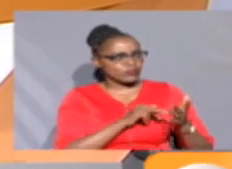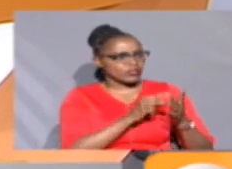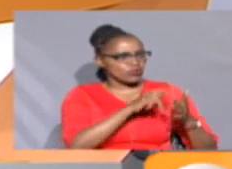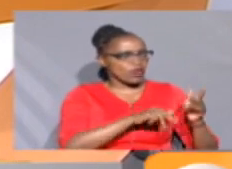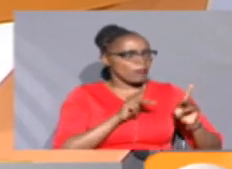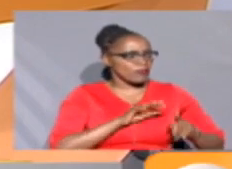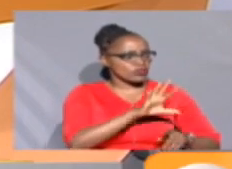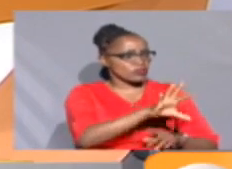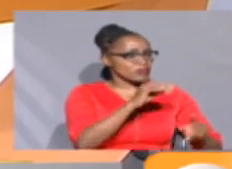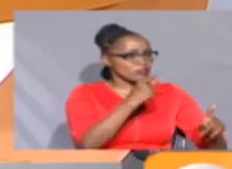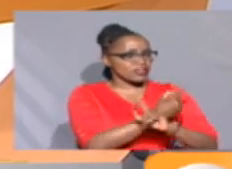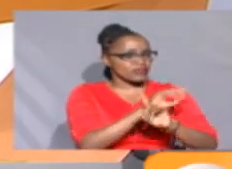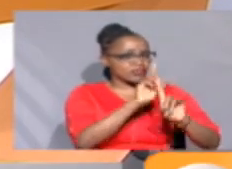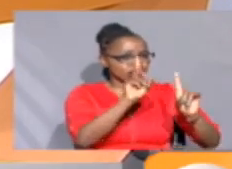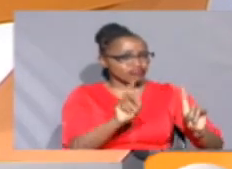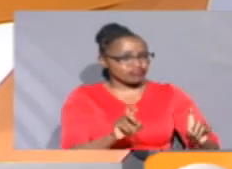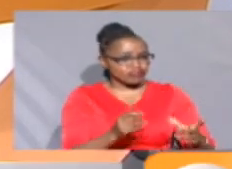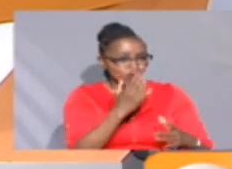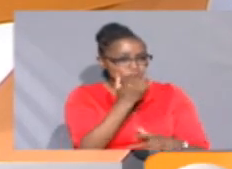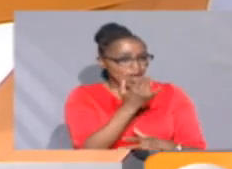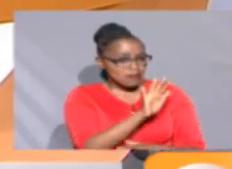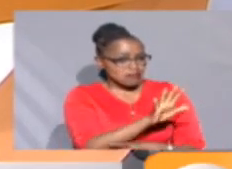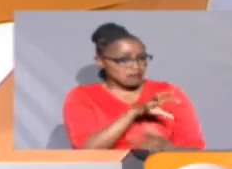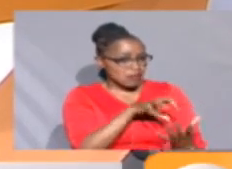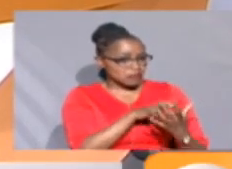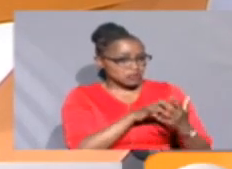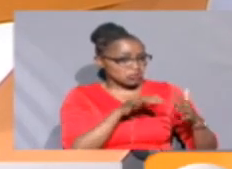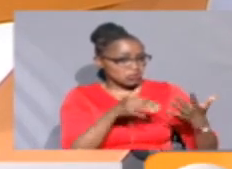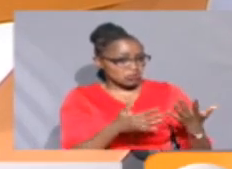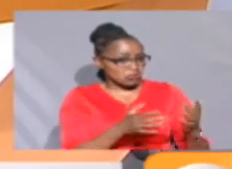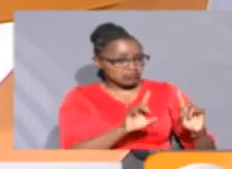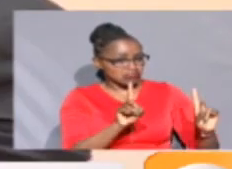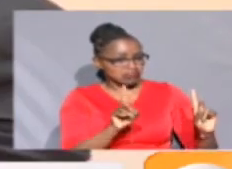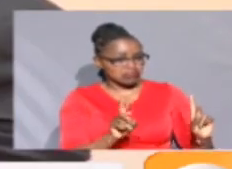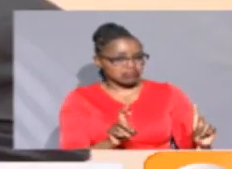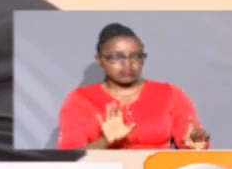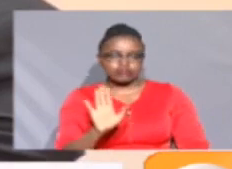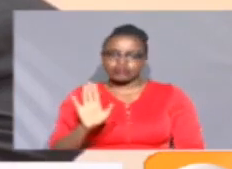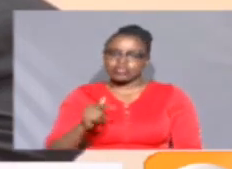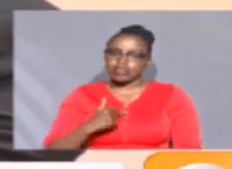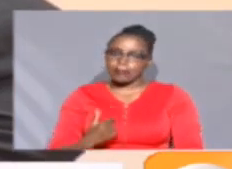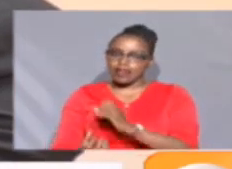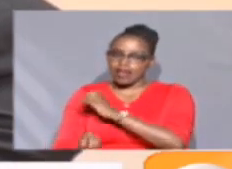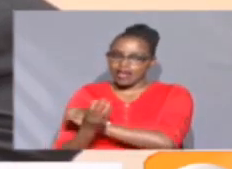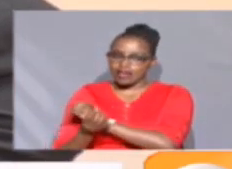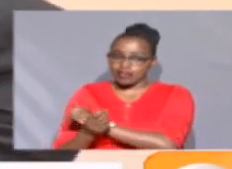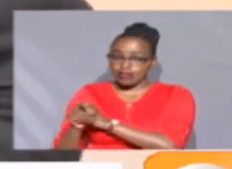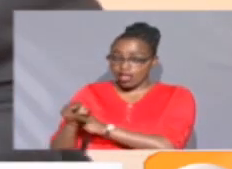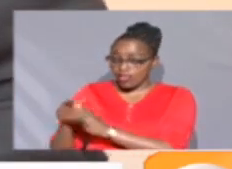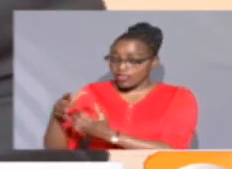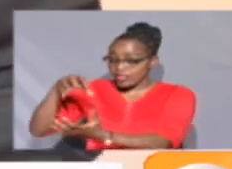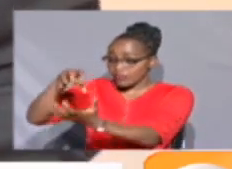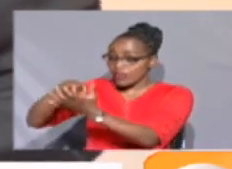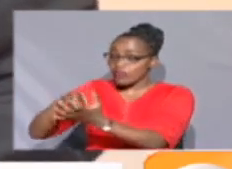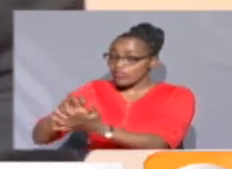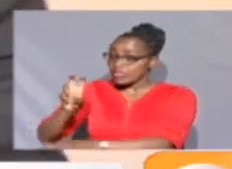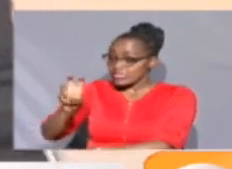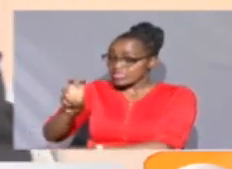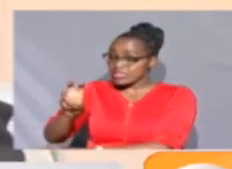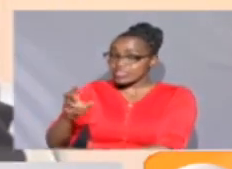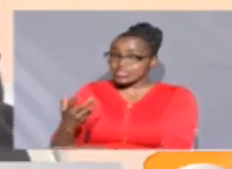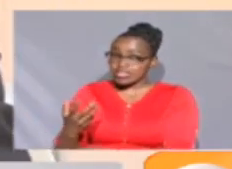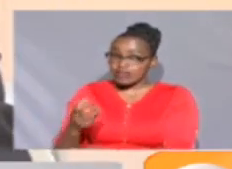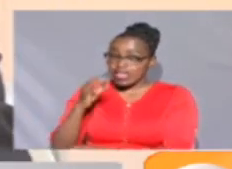picked differently. There is, yes, certainly. Because of their. Let me tell you something, Hussein. Let me tell you. That stature is regarded. That's fine. If you are in